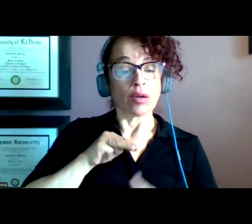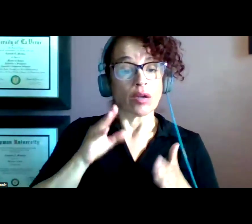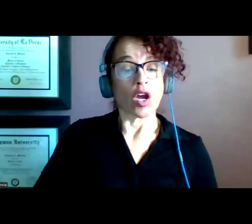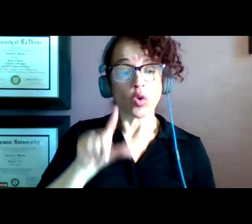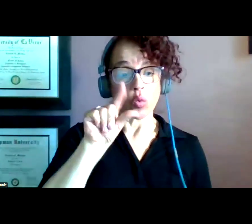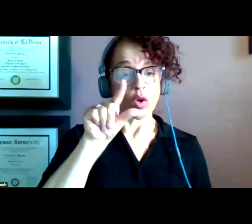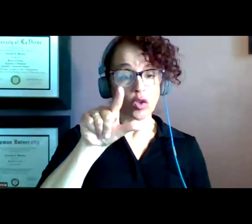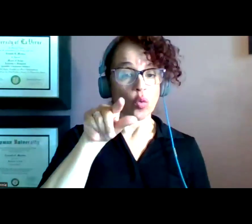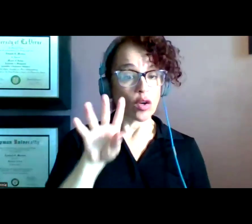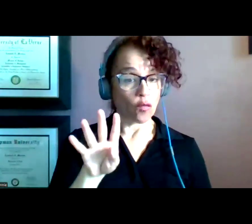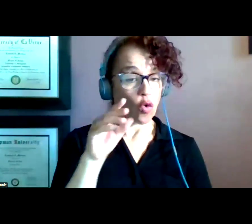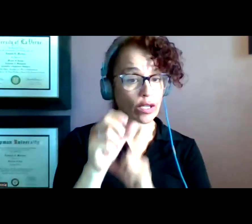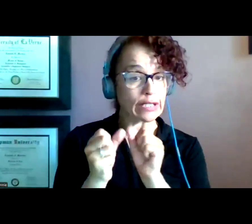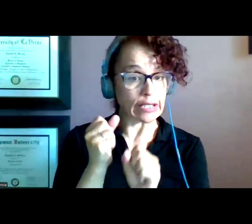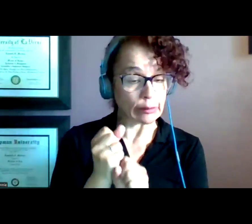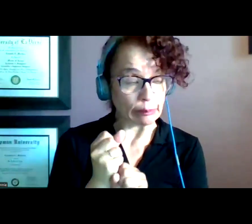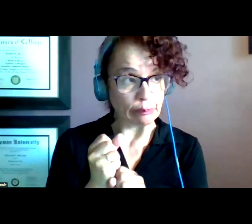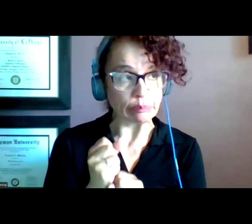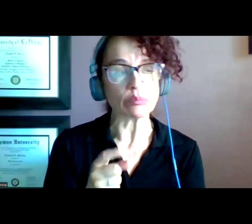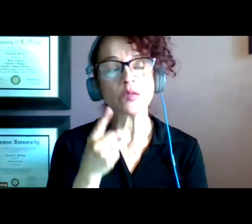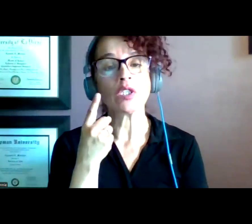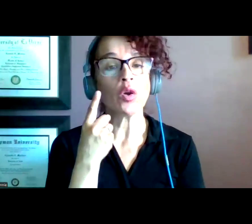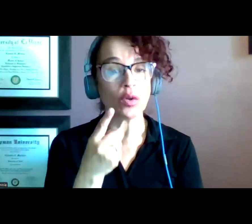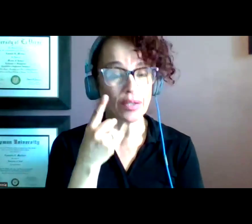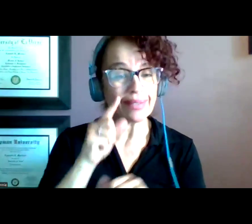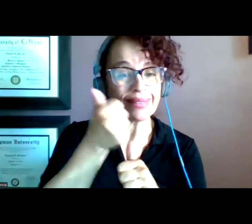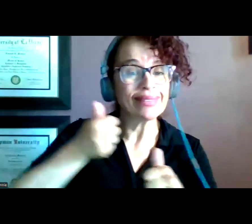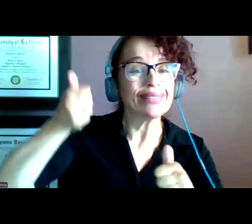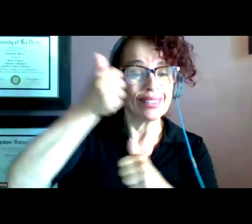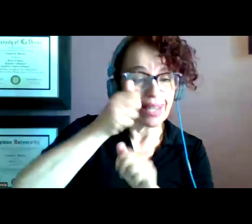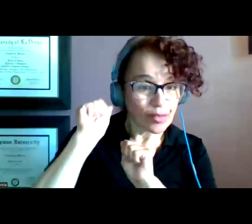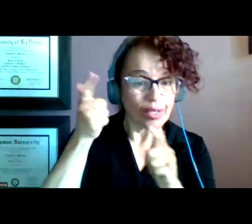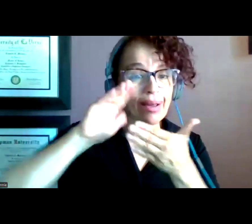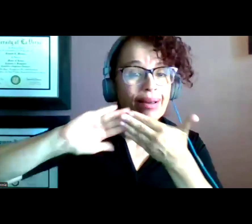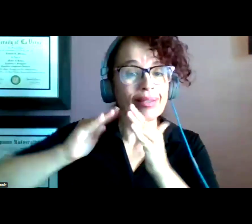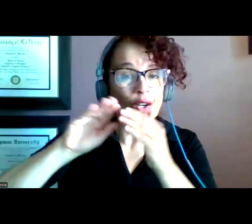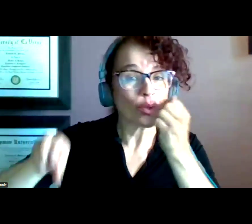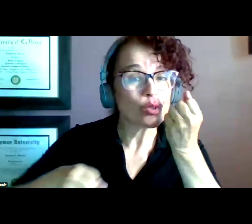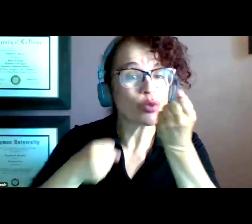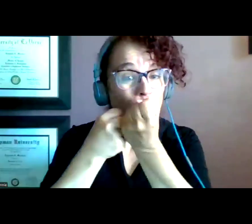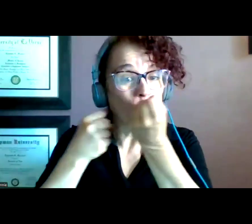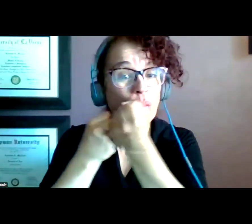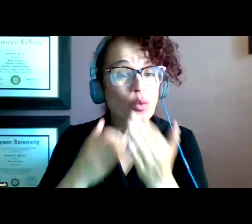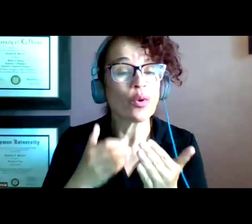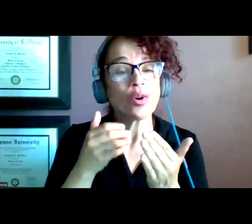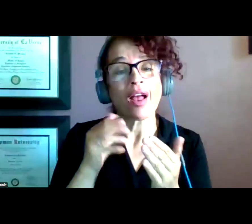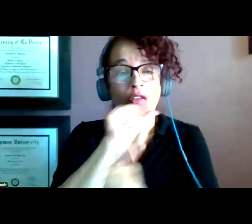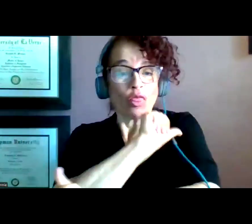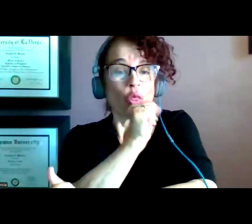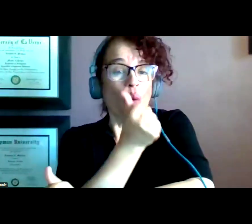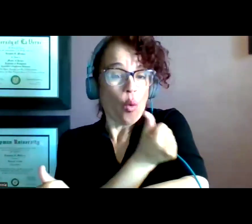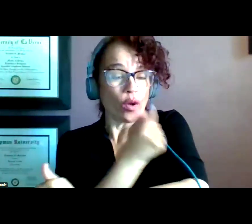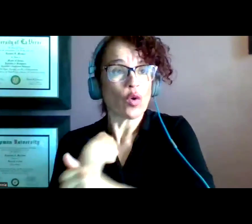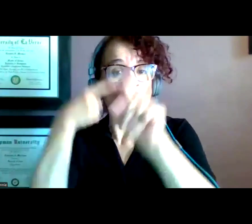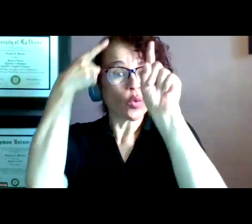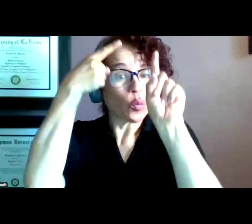2024. And one of the premises of community supports and kind of the authority by which we